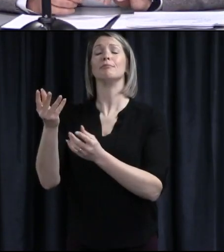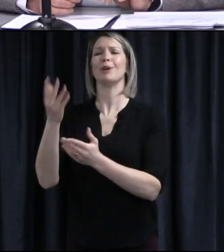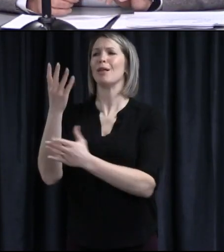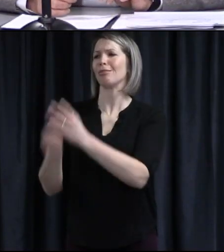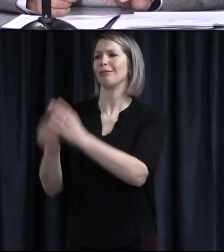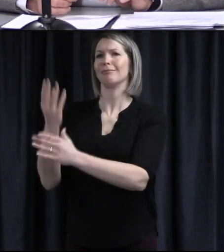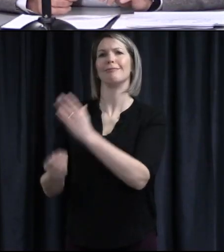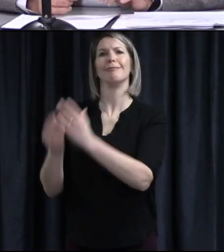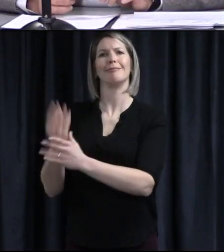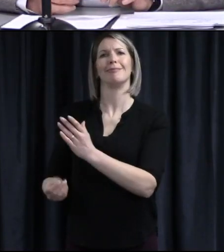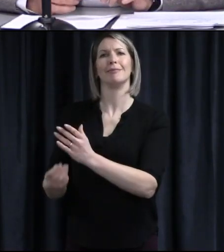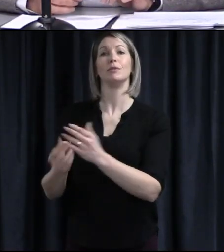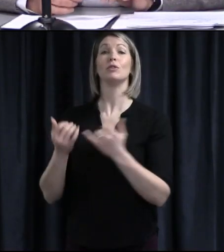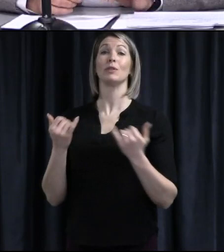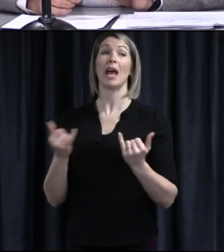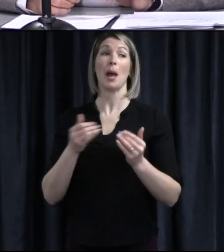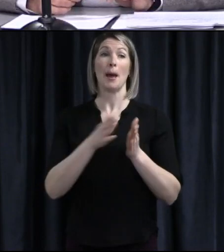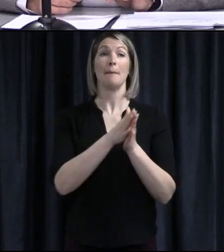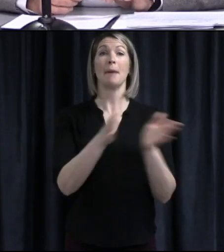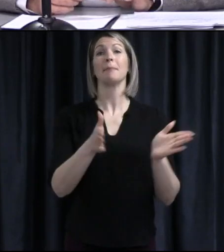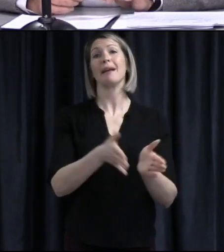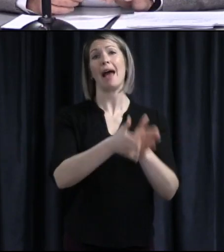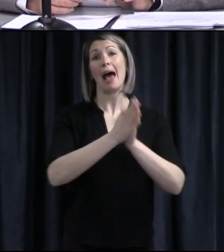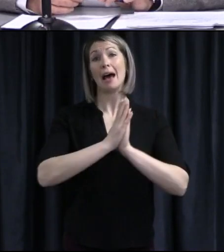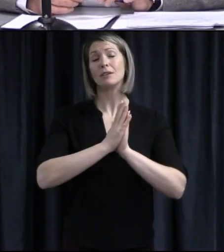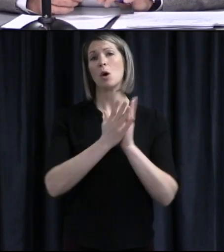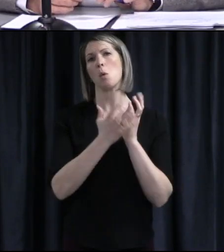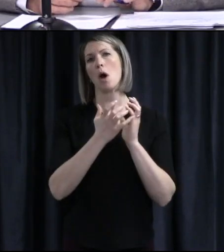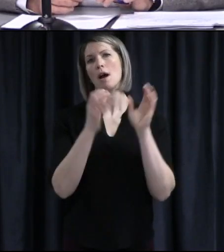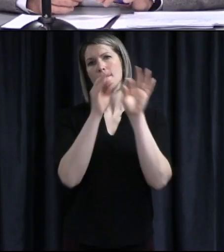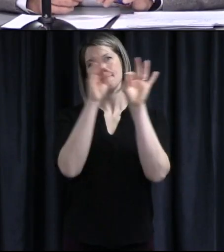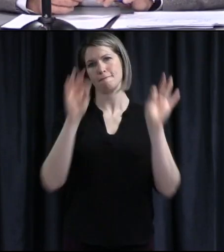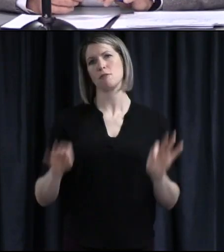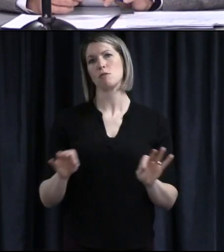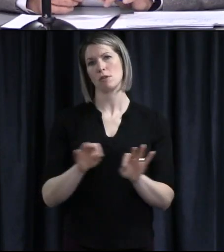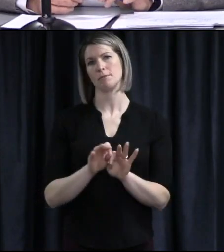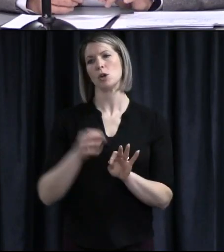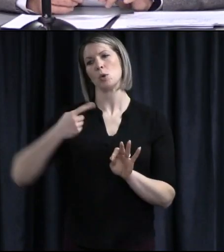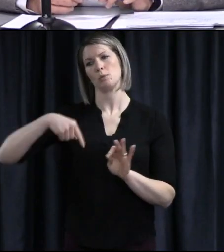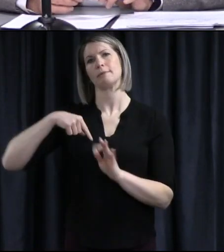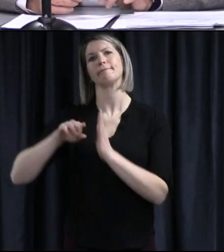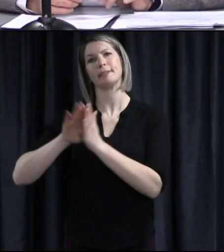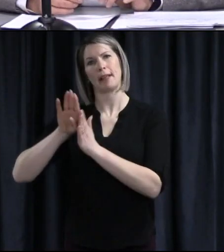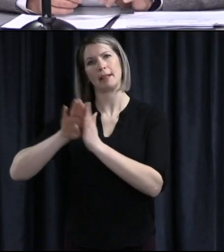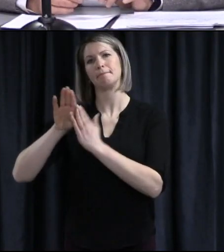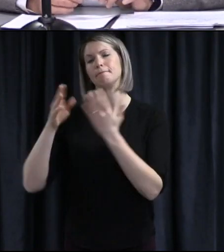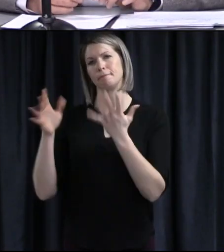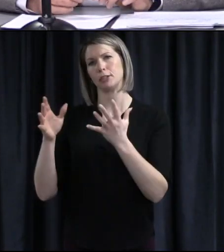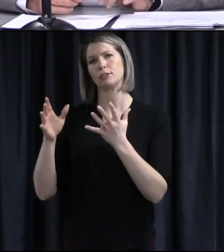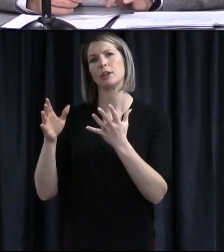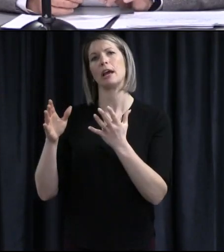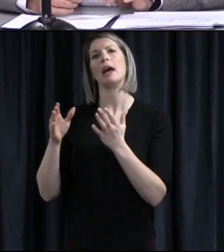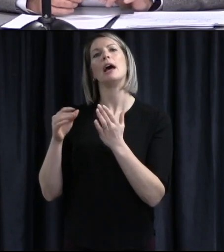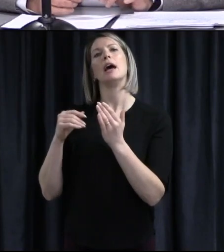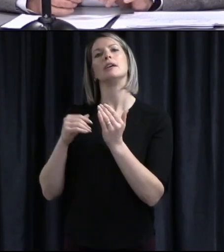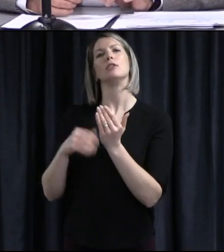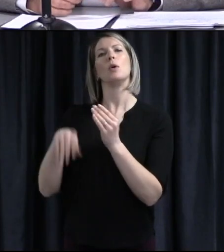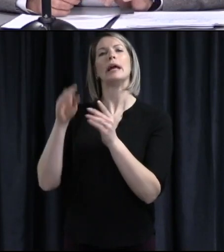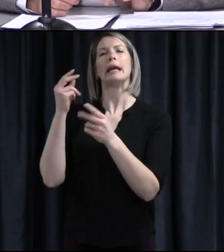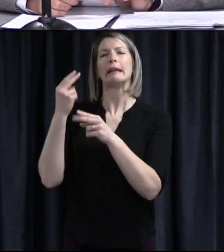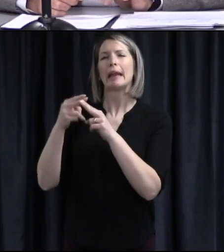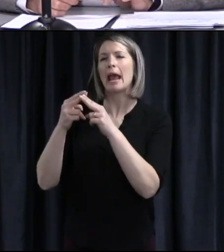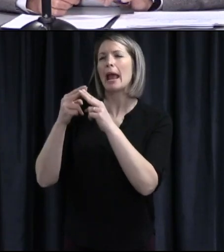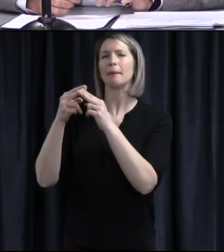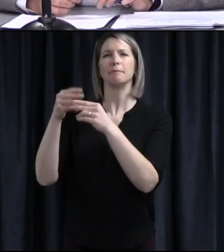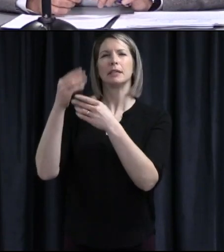to public requests, really, the form contains what we would consider a basic minimum amount of information to allow